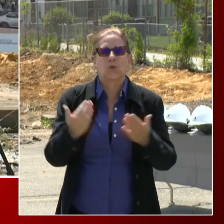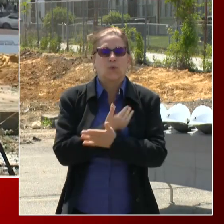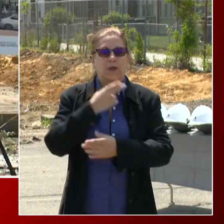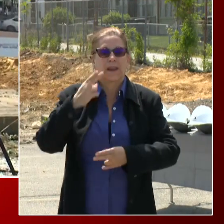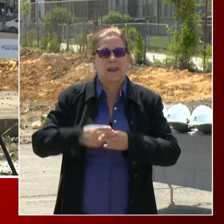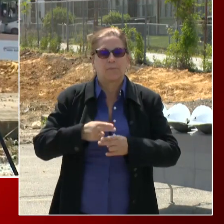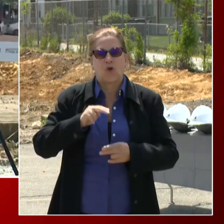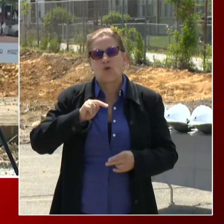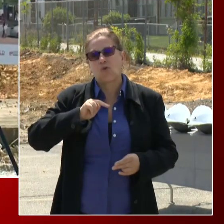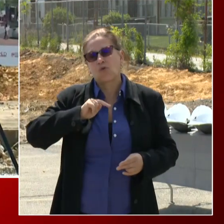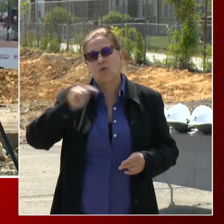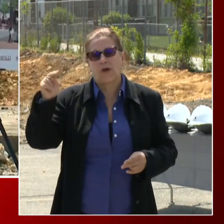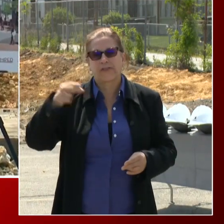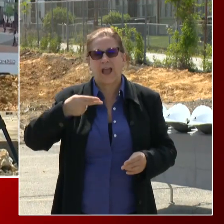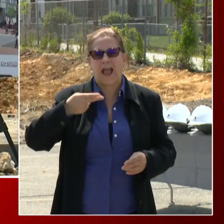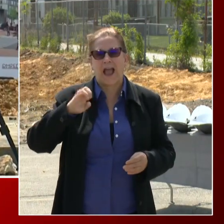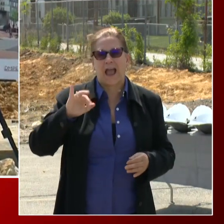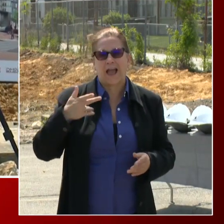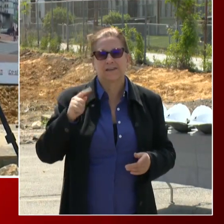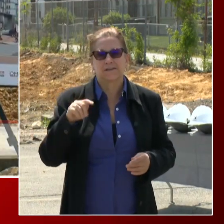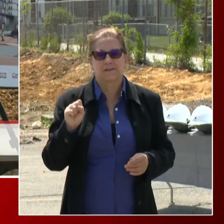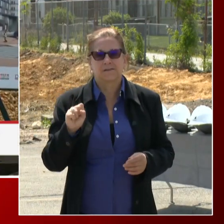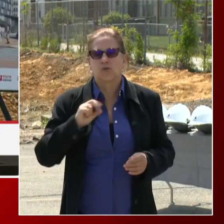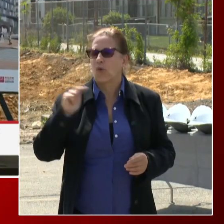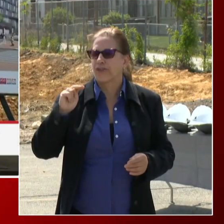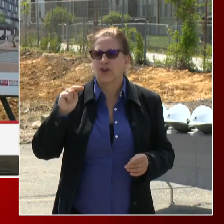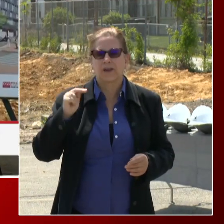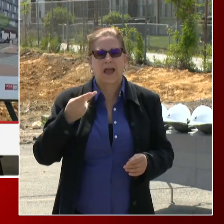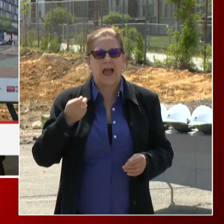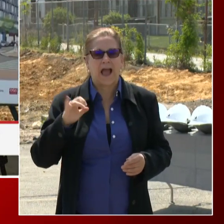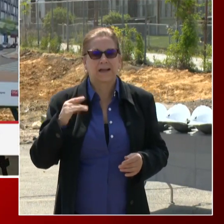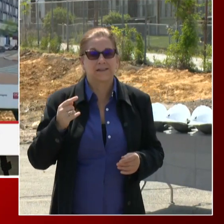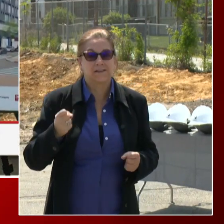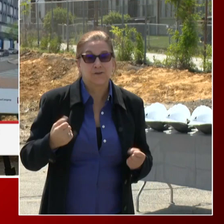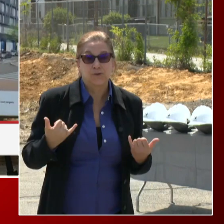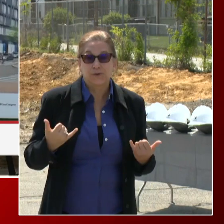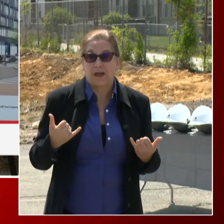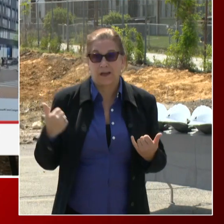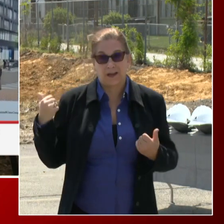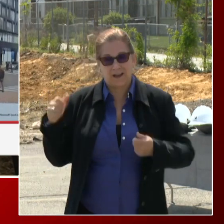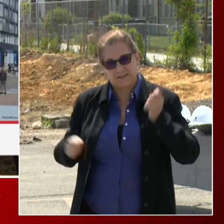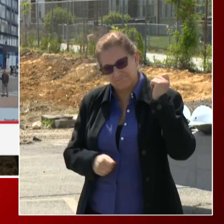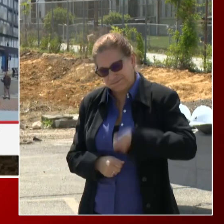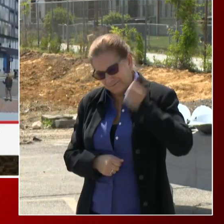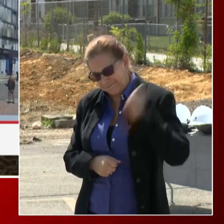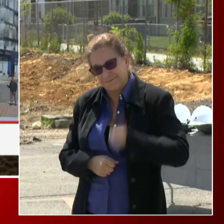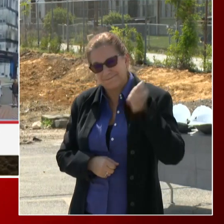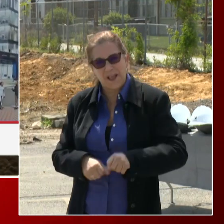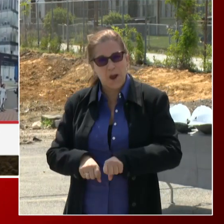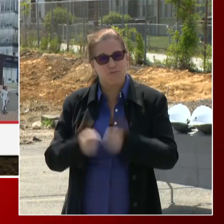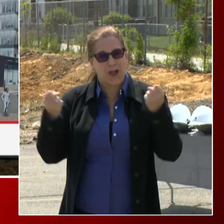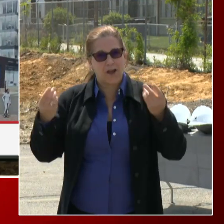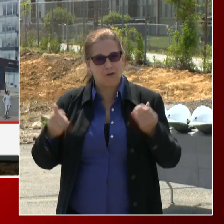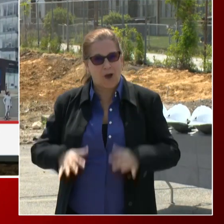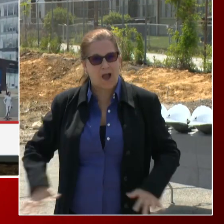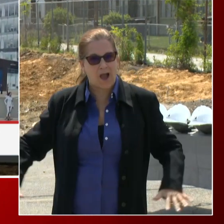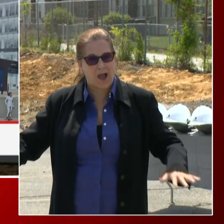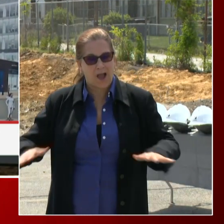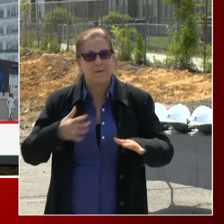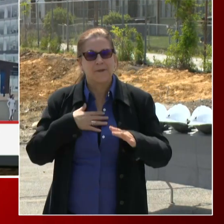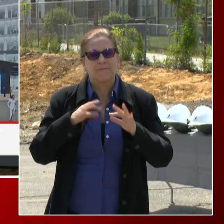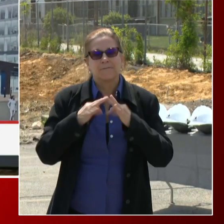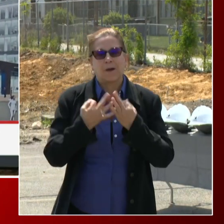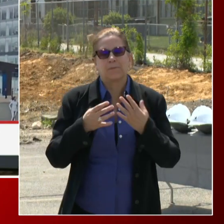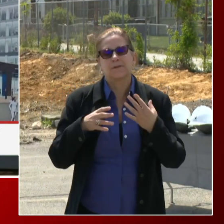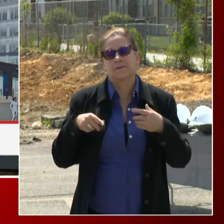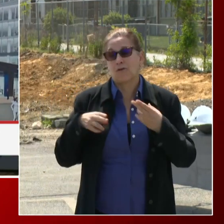coming, and I'm excited about today's groundbreaking and what it means for the future of the community that my family has called home for a number of